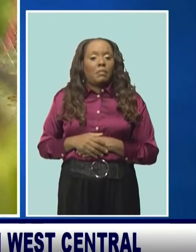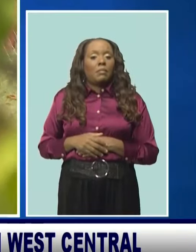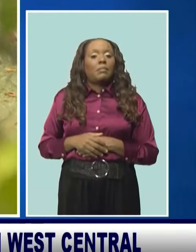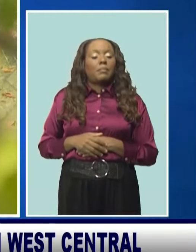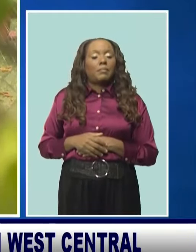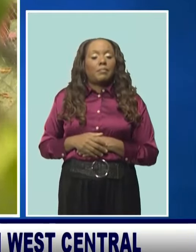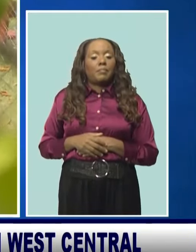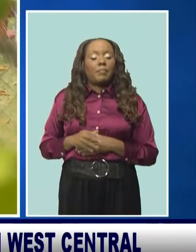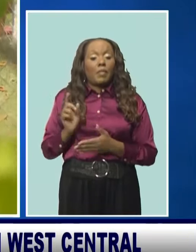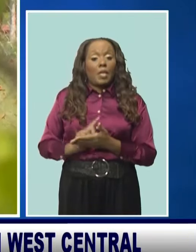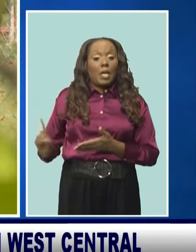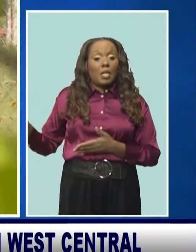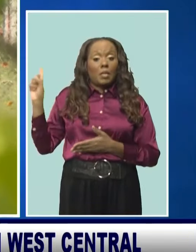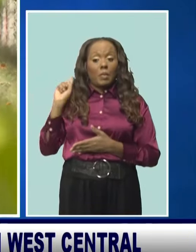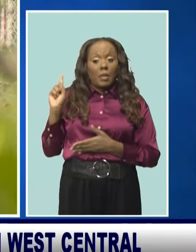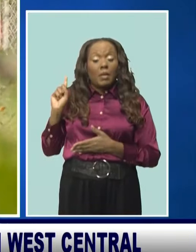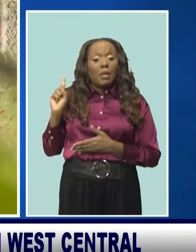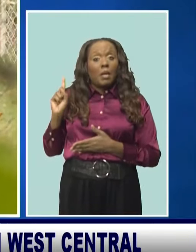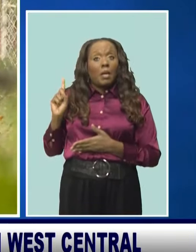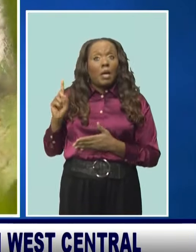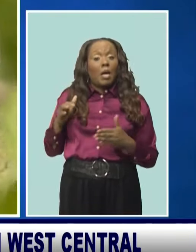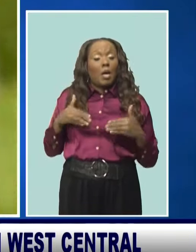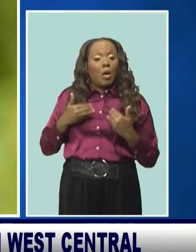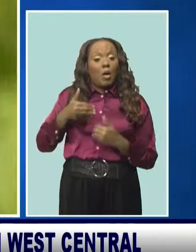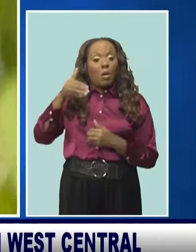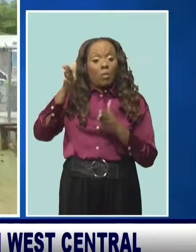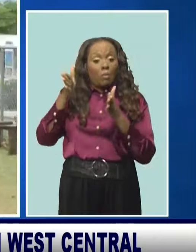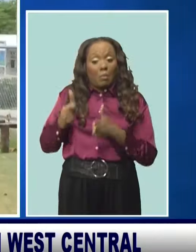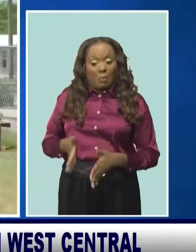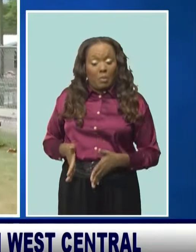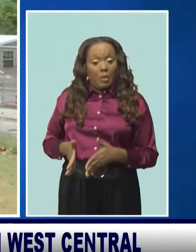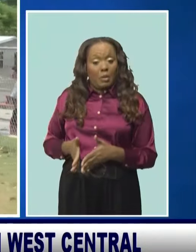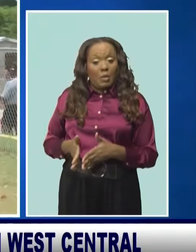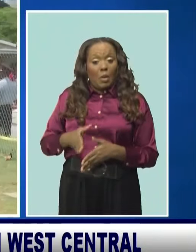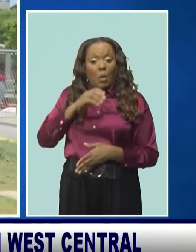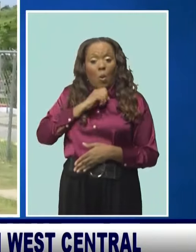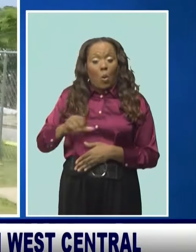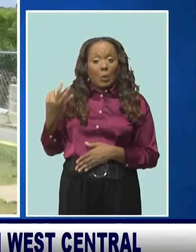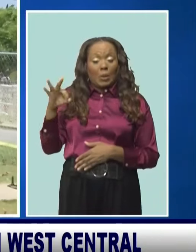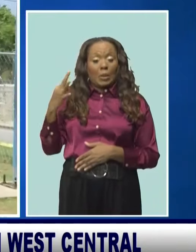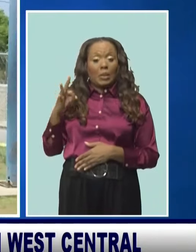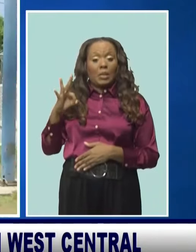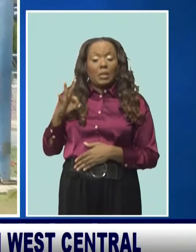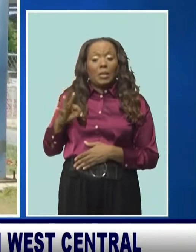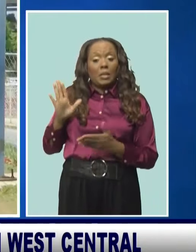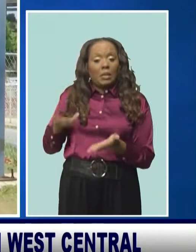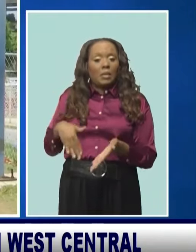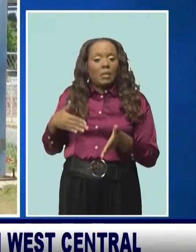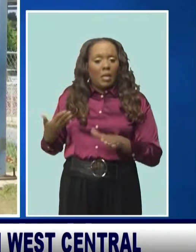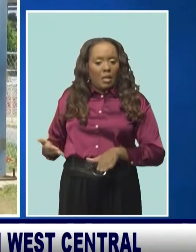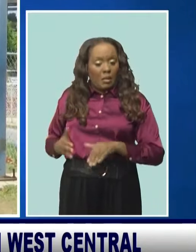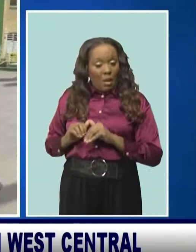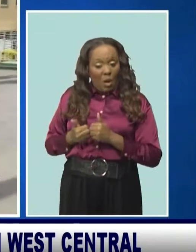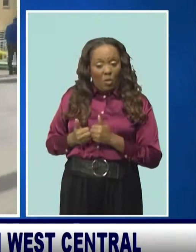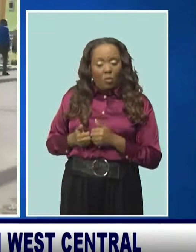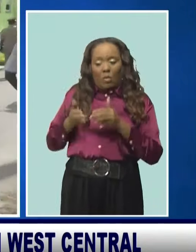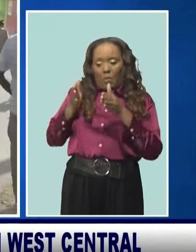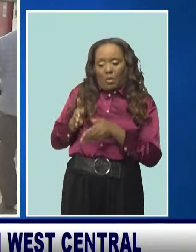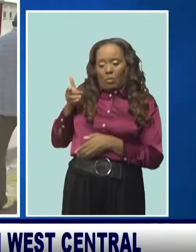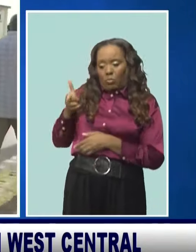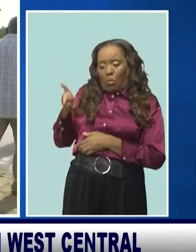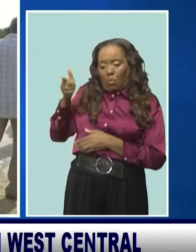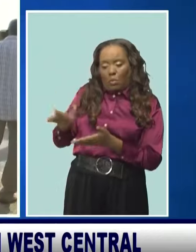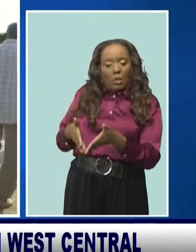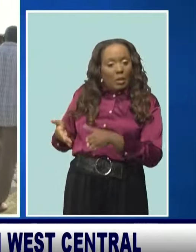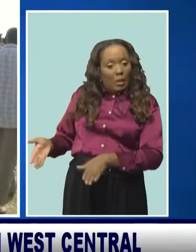19-year-old Zakir Goodrich, who was gunned down at the Aberdeen Jones Centre and Market in Gall Hill just after 9 a.m.